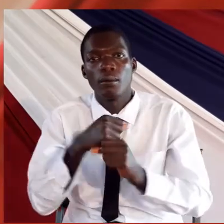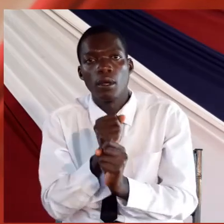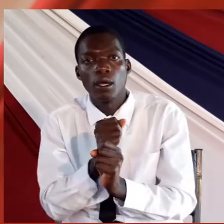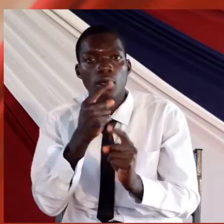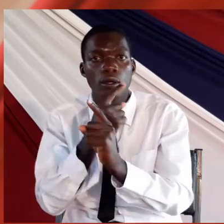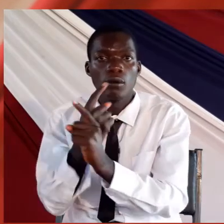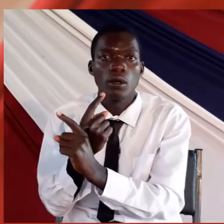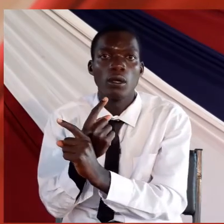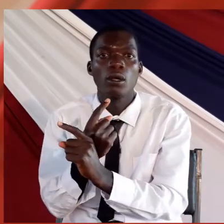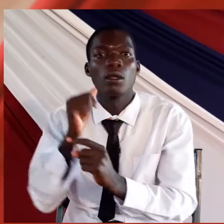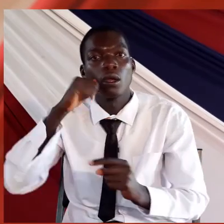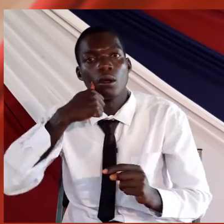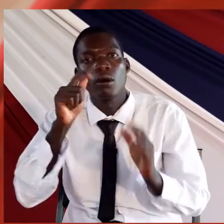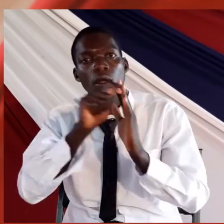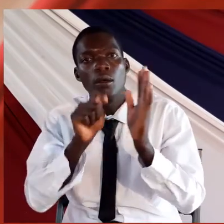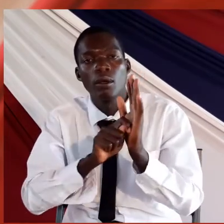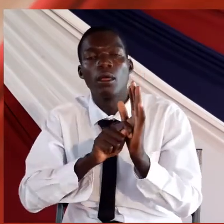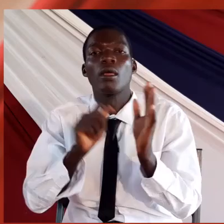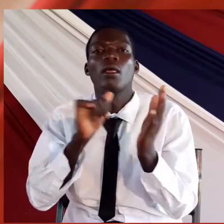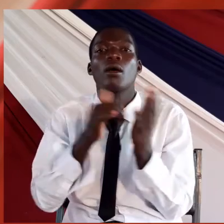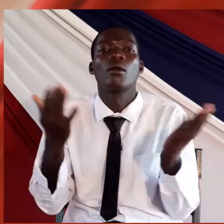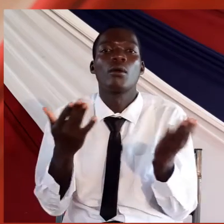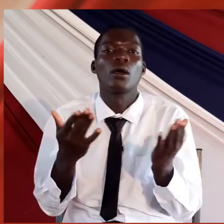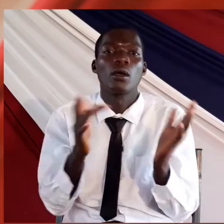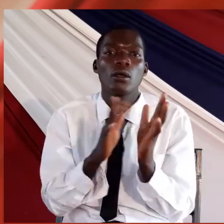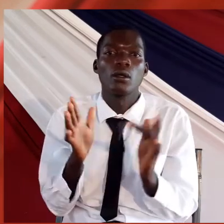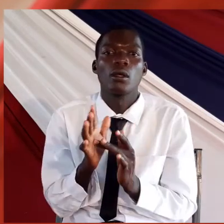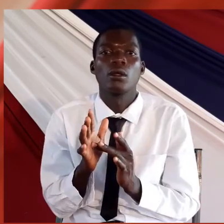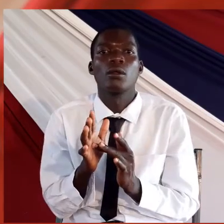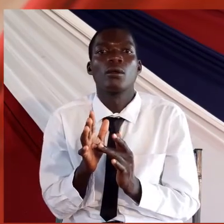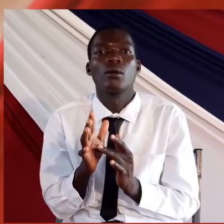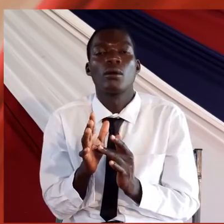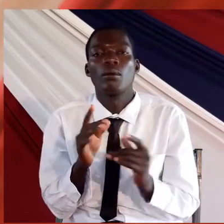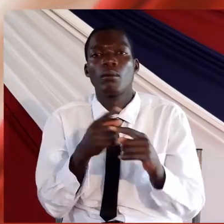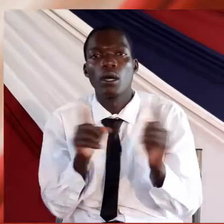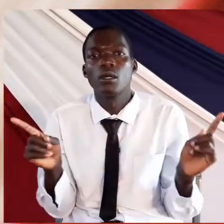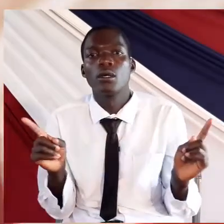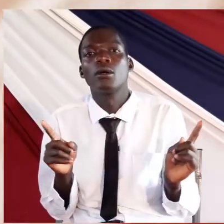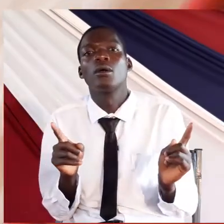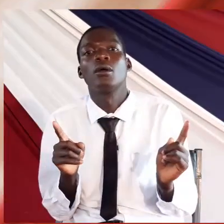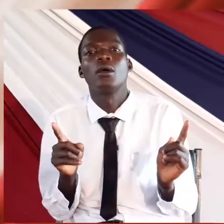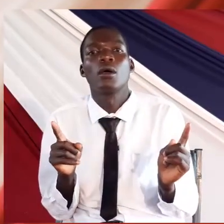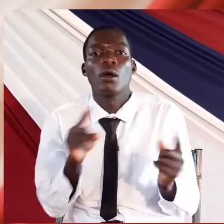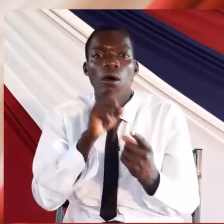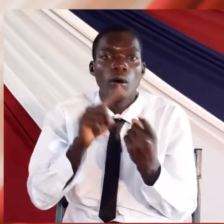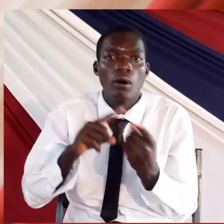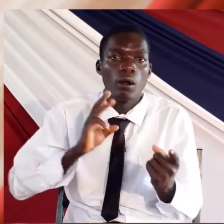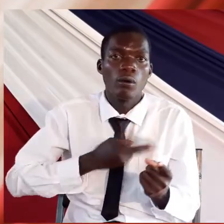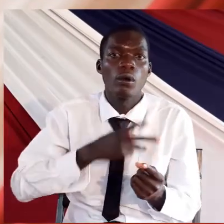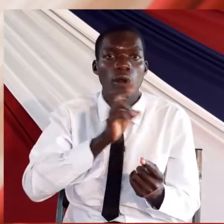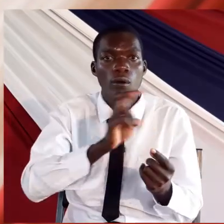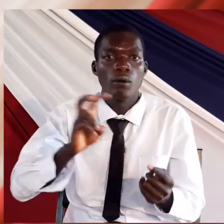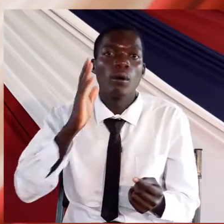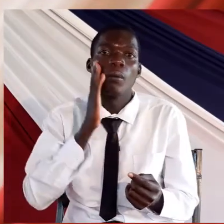reference to the New Testament because that is where Jesus belongs. Yes. But when we look at